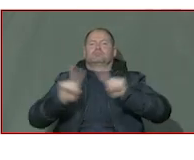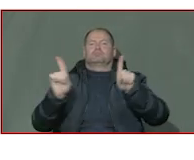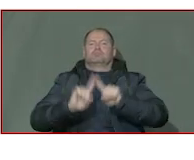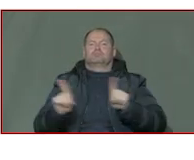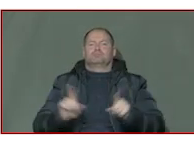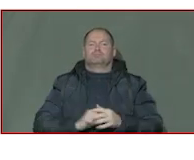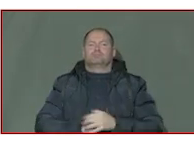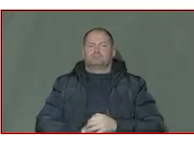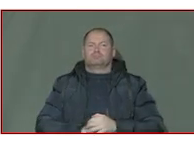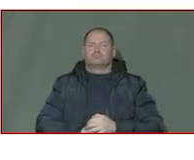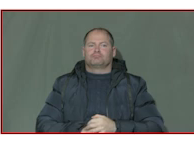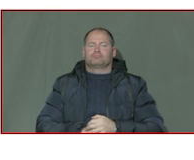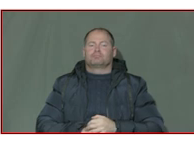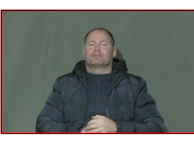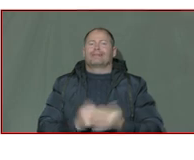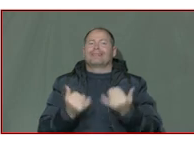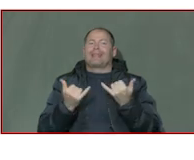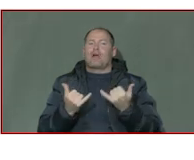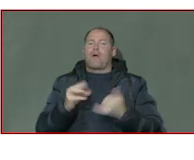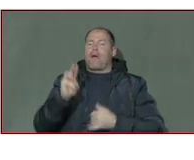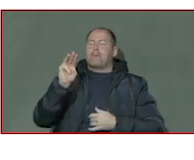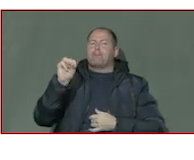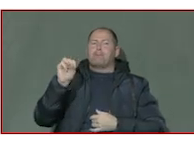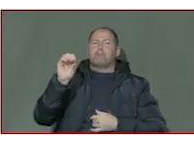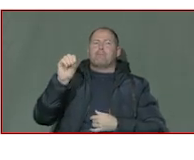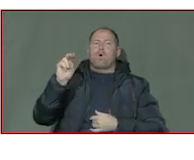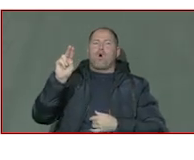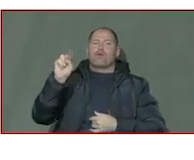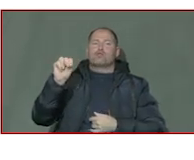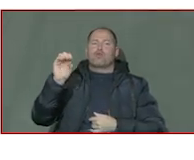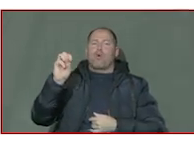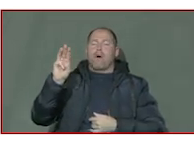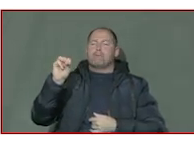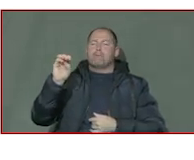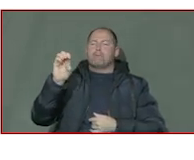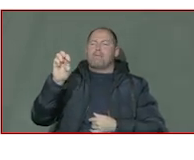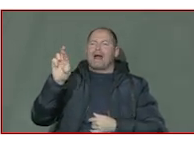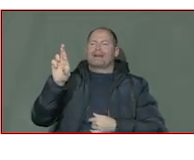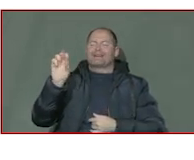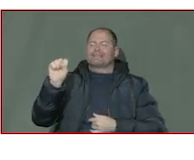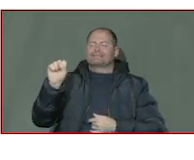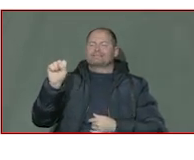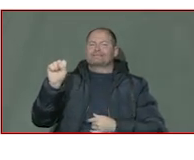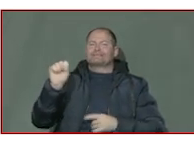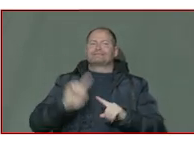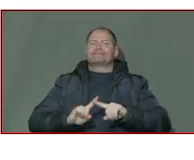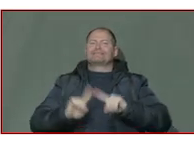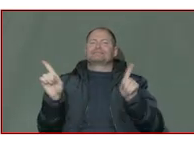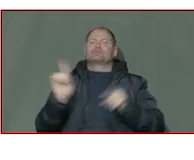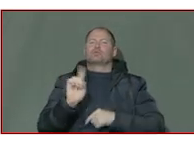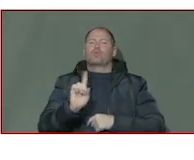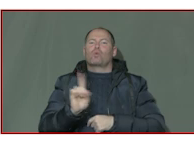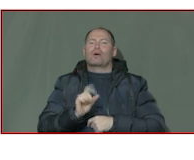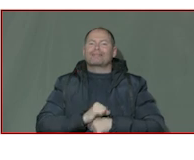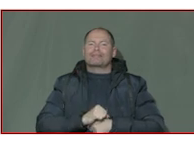a difference in monomers. We all know what are monomers, right? Monomers are